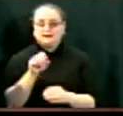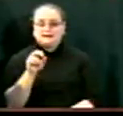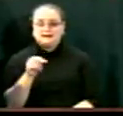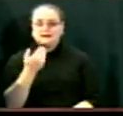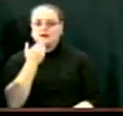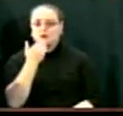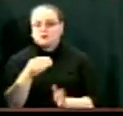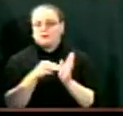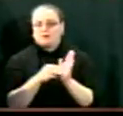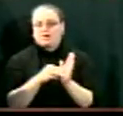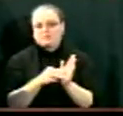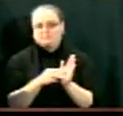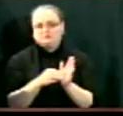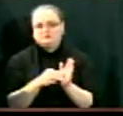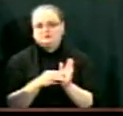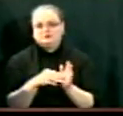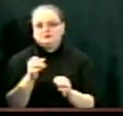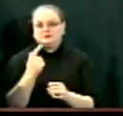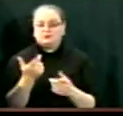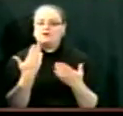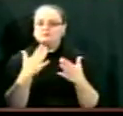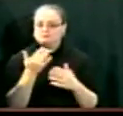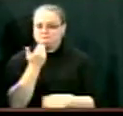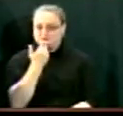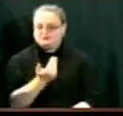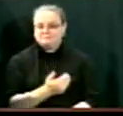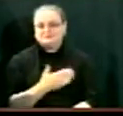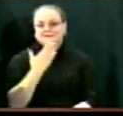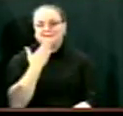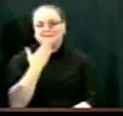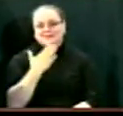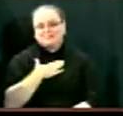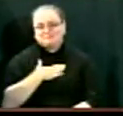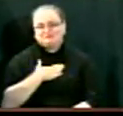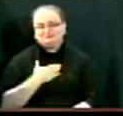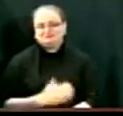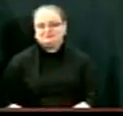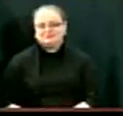great model. Y'all have done well. Thank you very much.